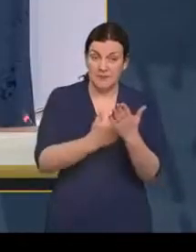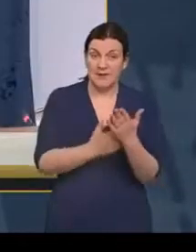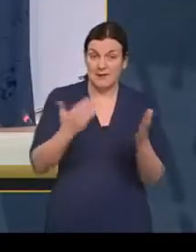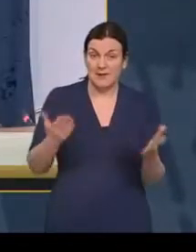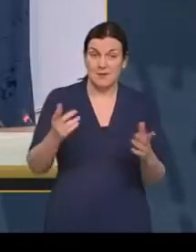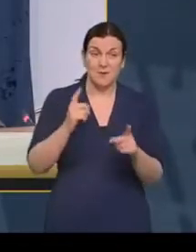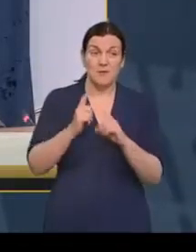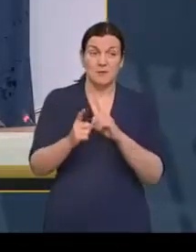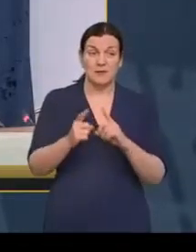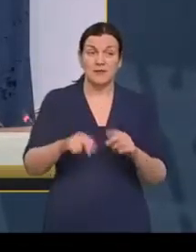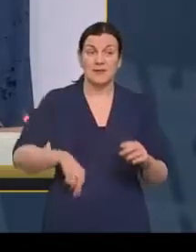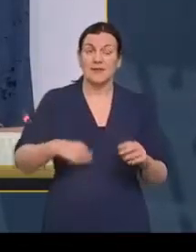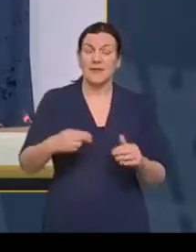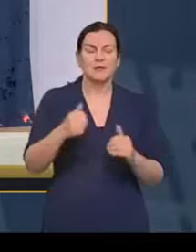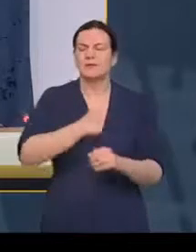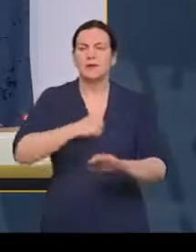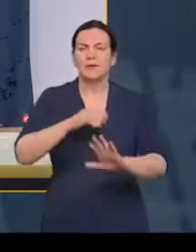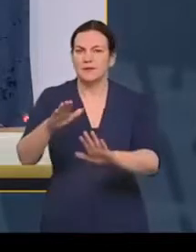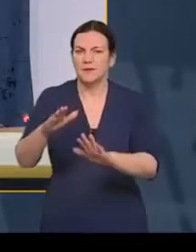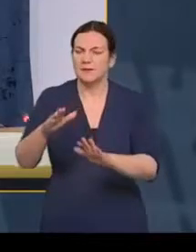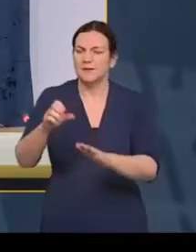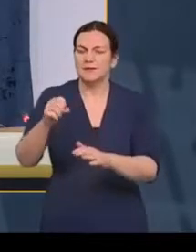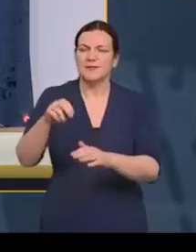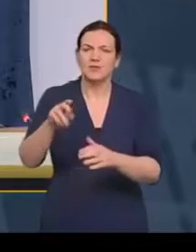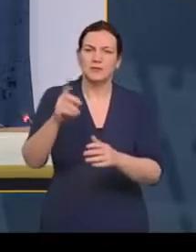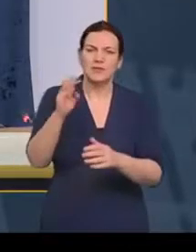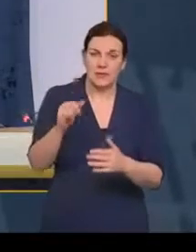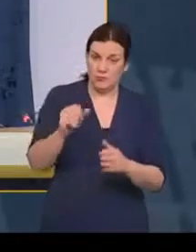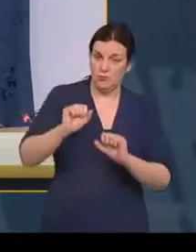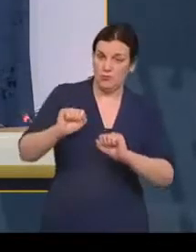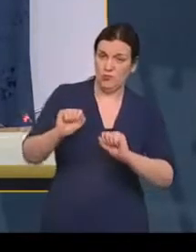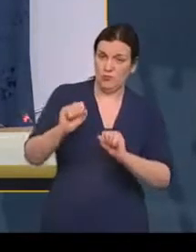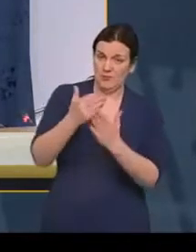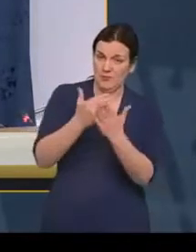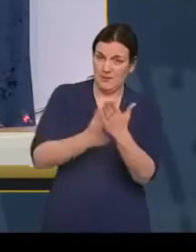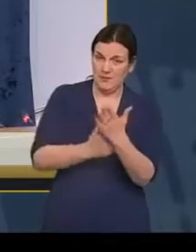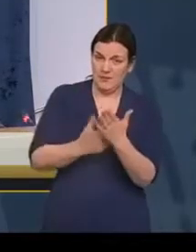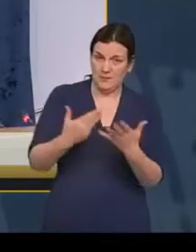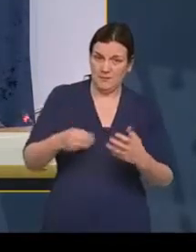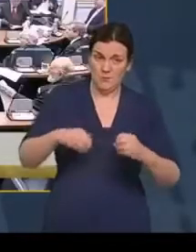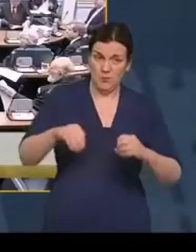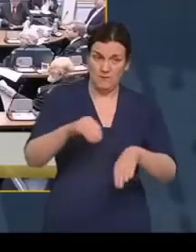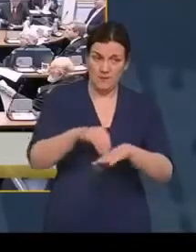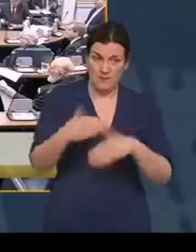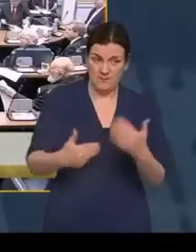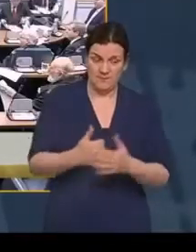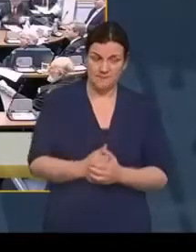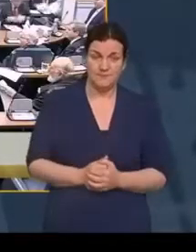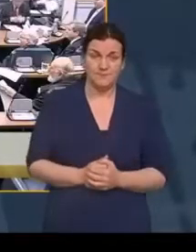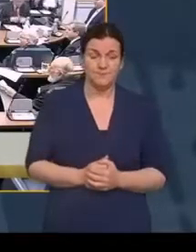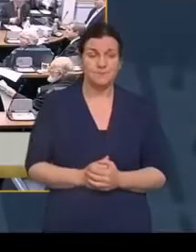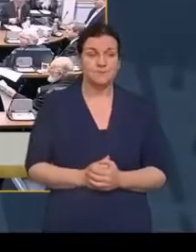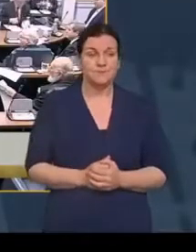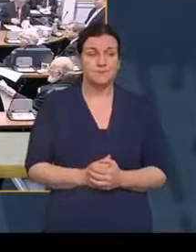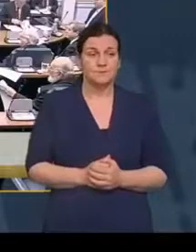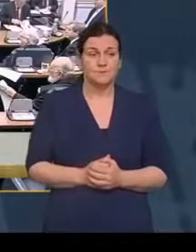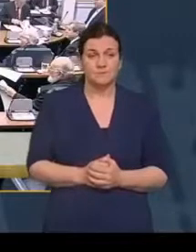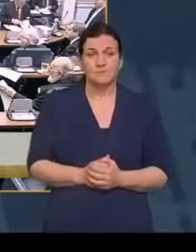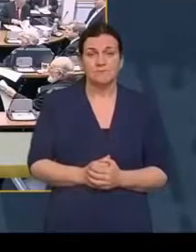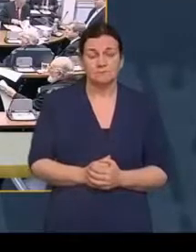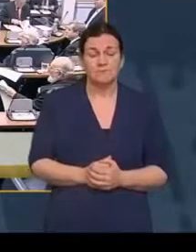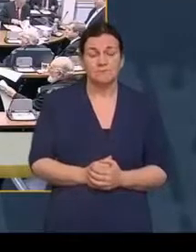That the bill do now pass. Sorry, next stage. Since it's your bill, so you move that. Yeah, I'd move this stage, and I just want